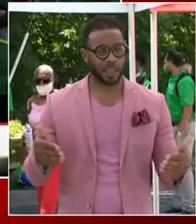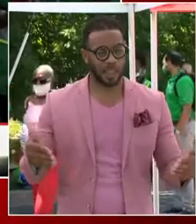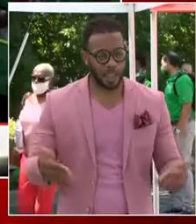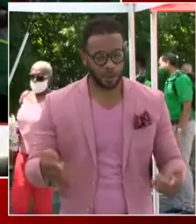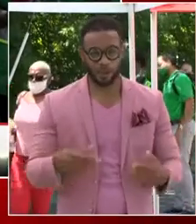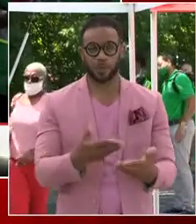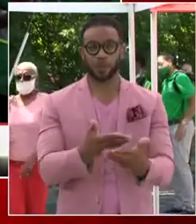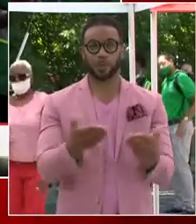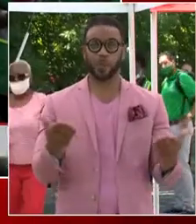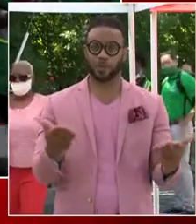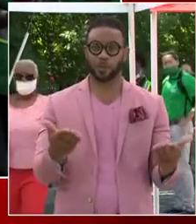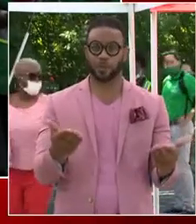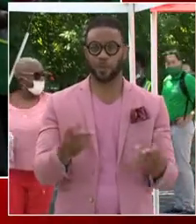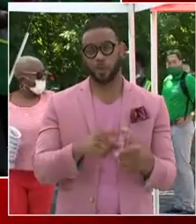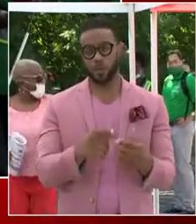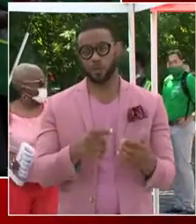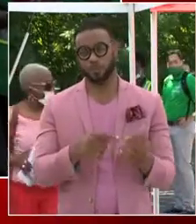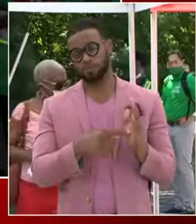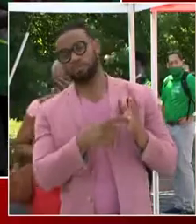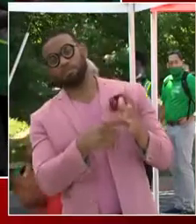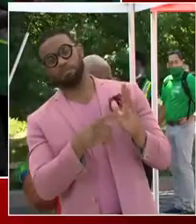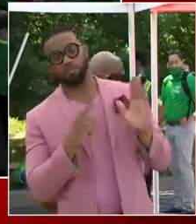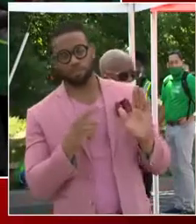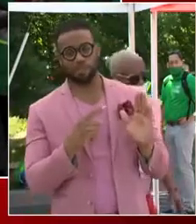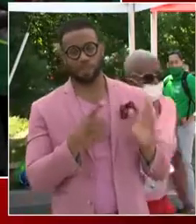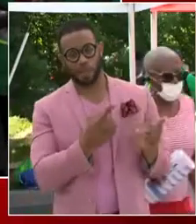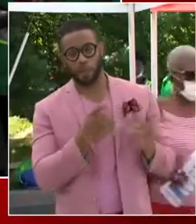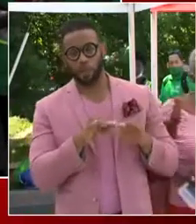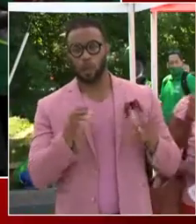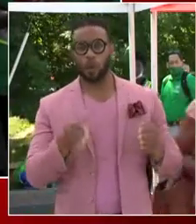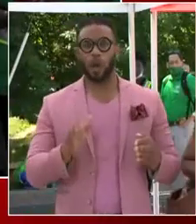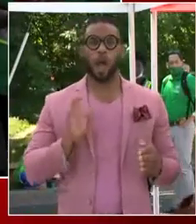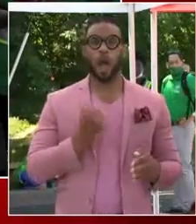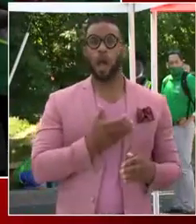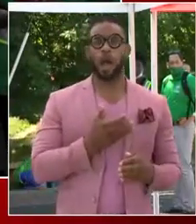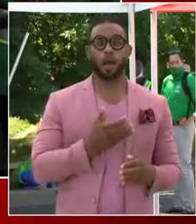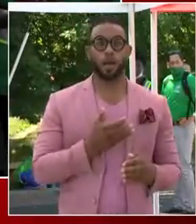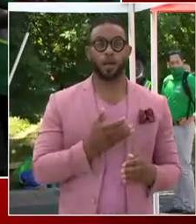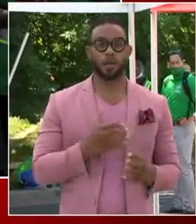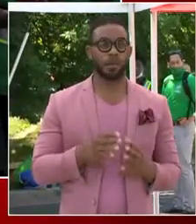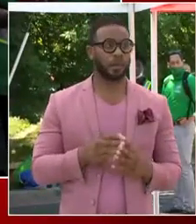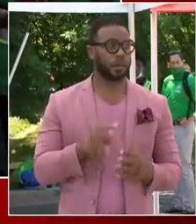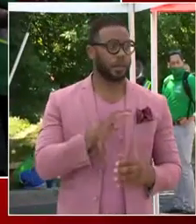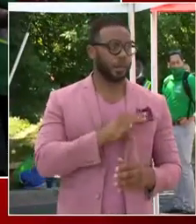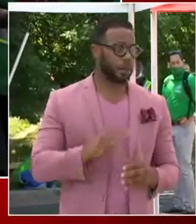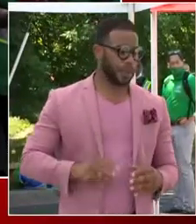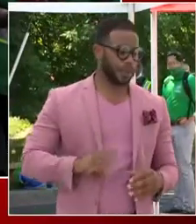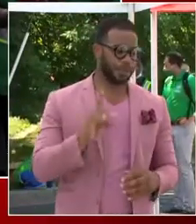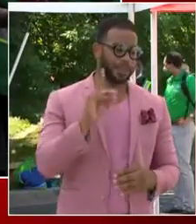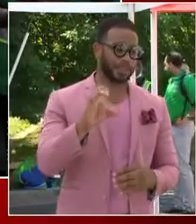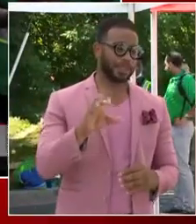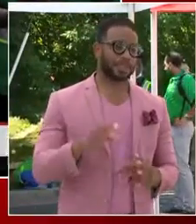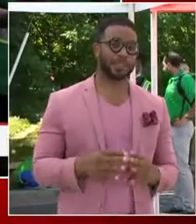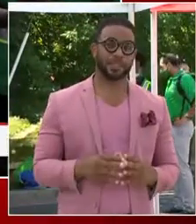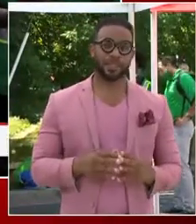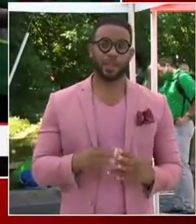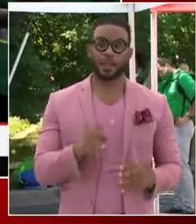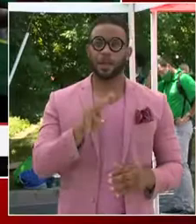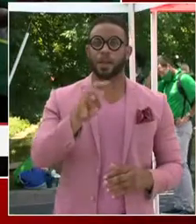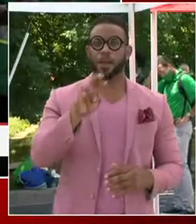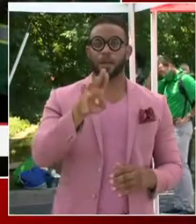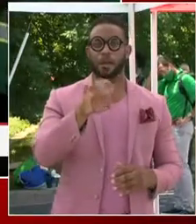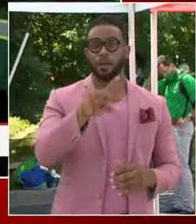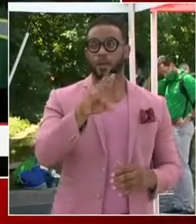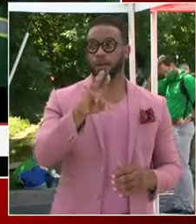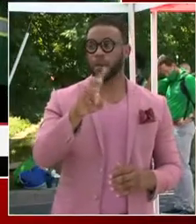introducing to you guys, or letting her come up to the podium, our Mayor of the District of Columbia, Muriel Bowser.